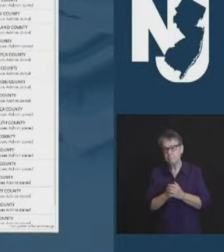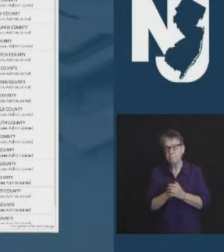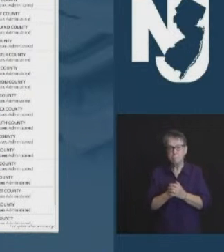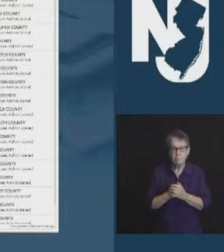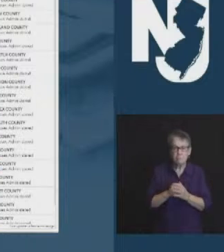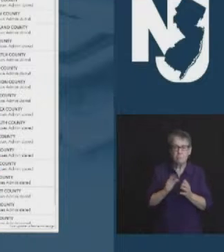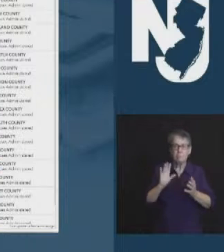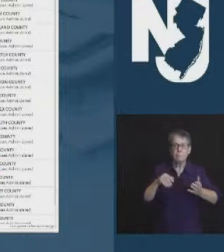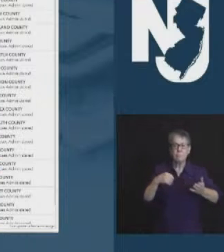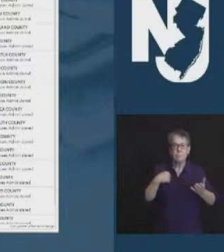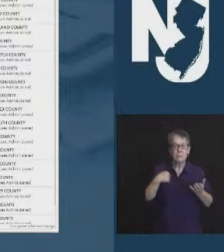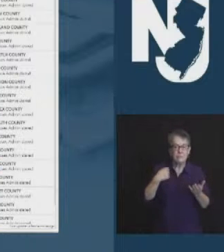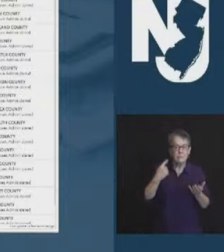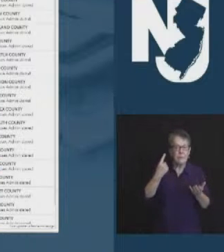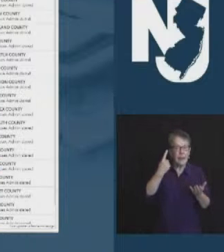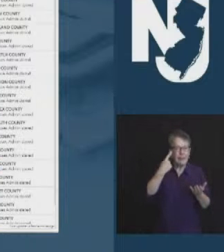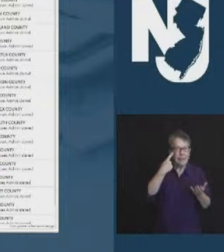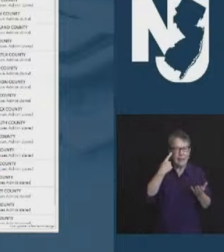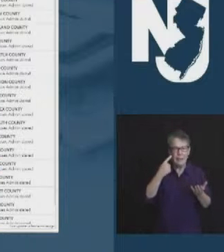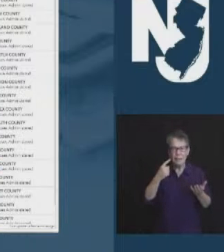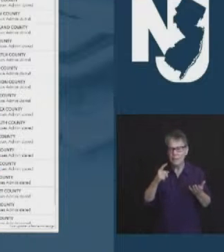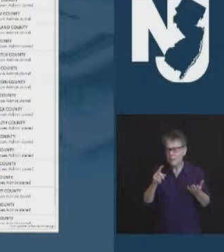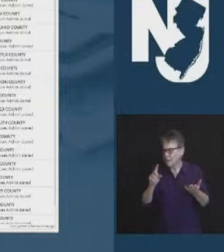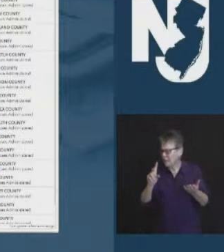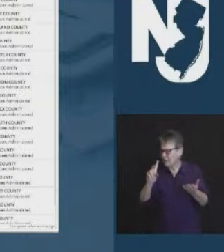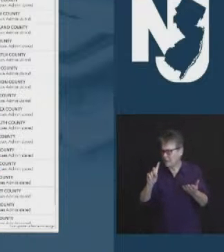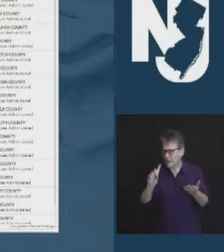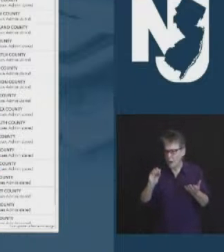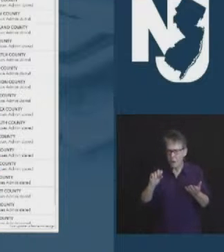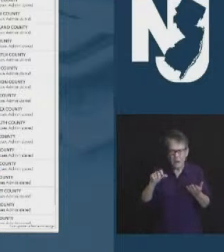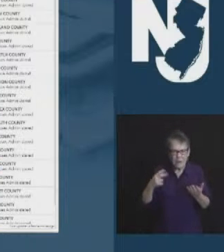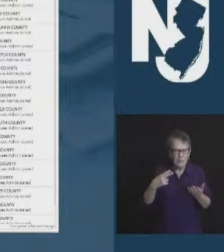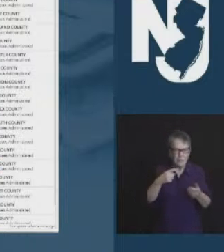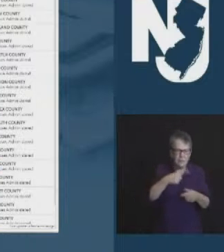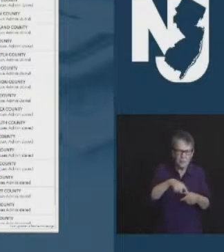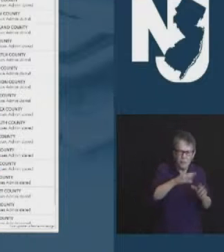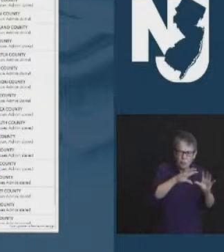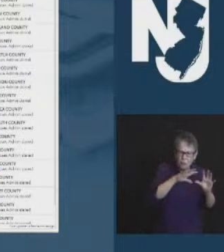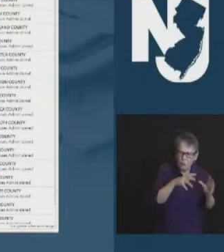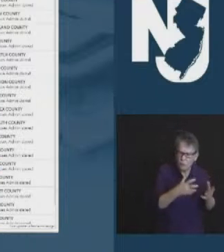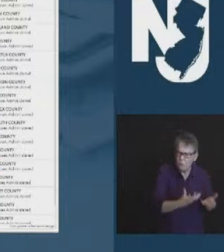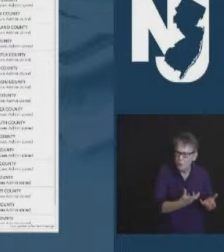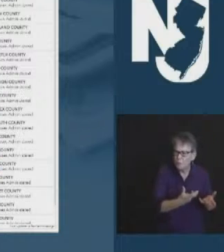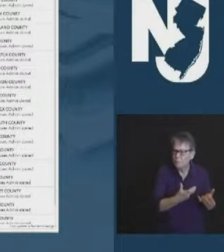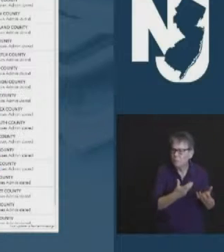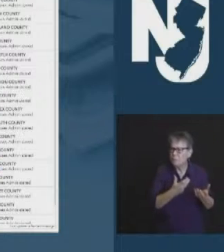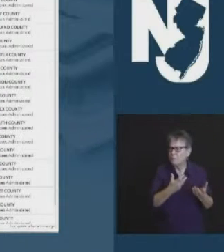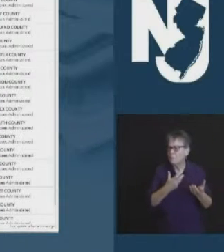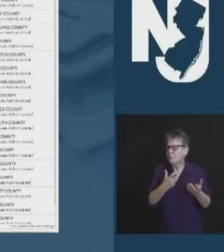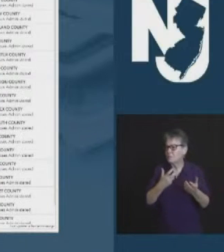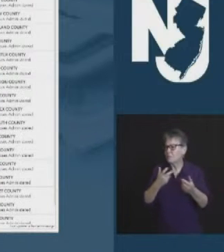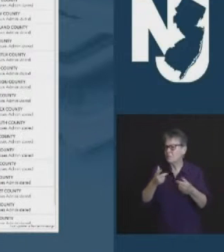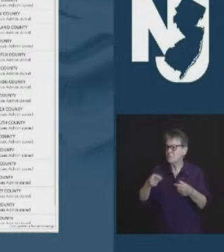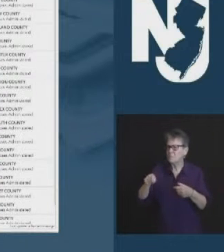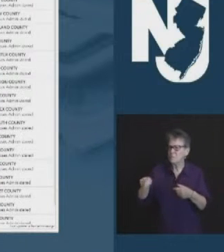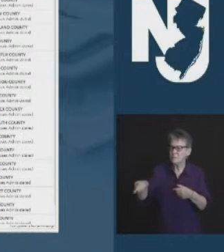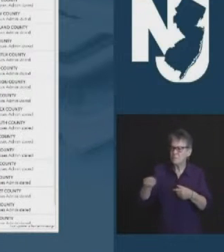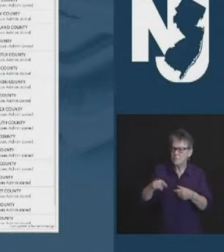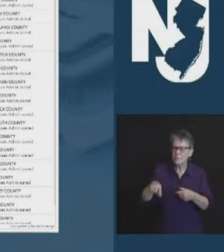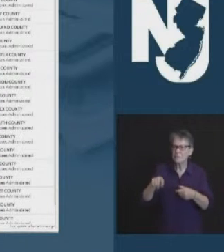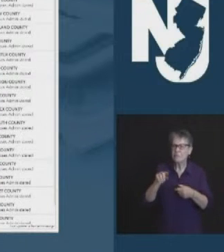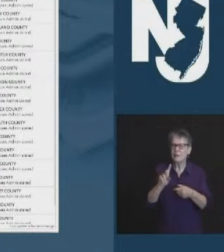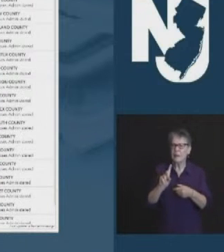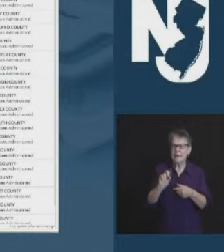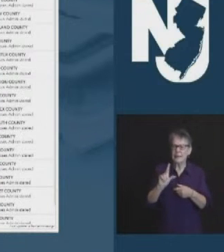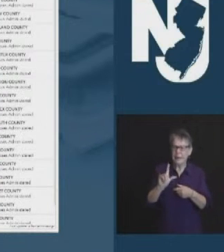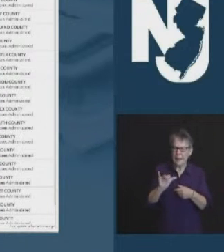Quality and Informatics team. Especially, I want to give a shout out, Judy, to Manaz Mustafa and David Powell from the DOH